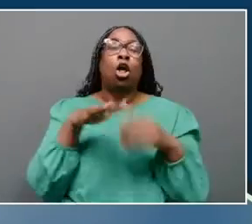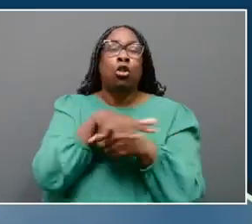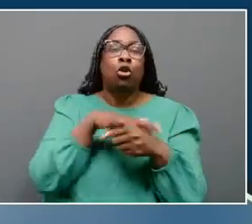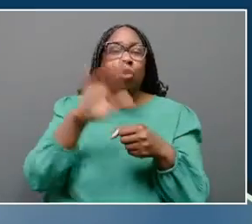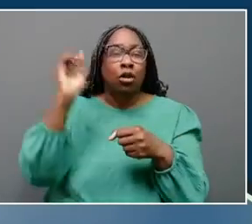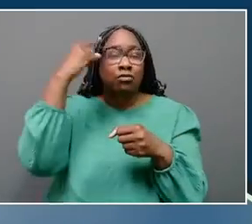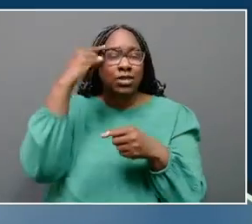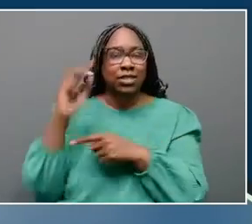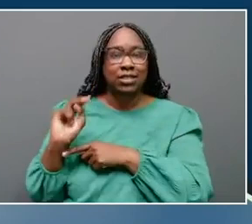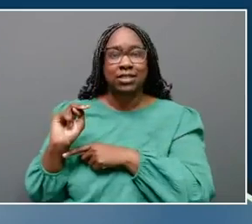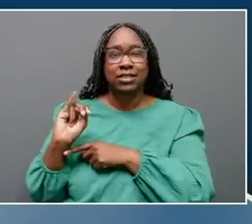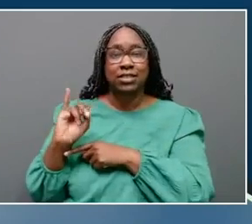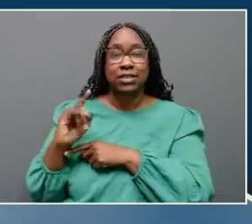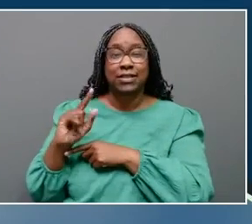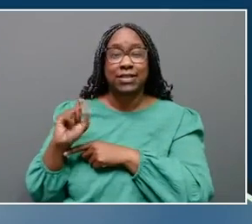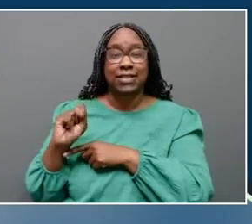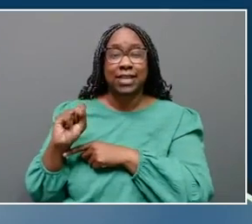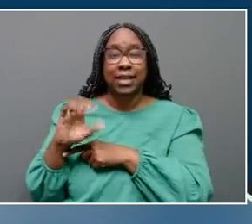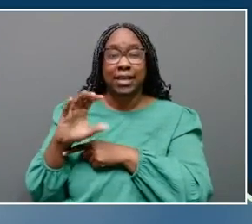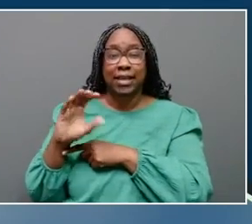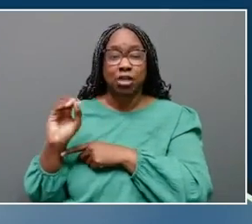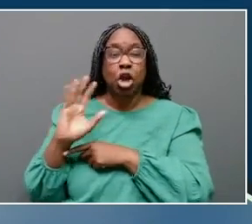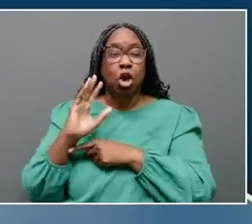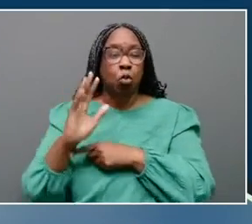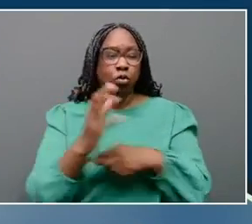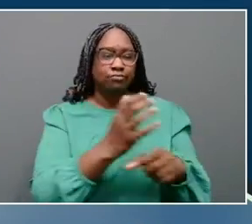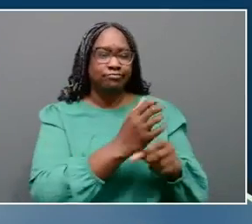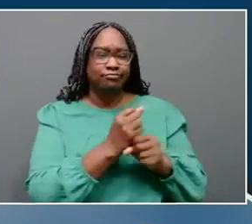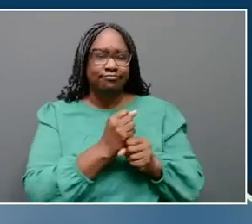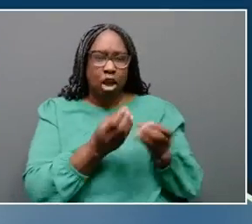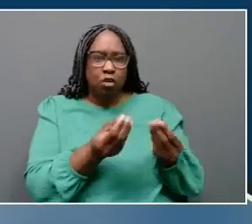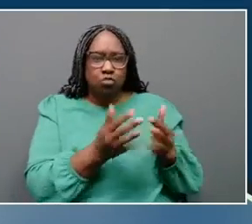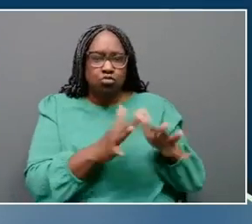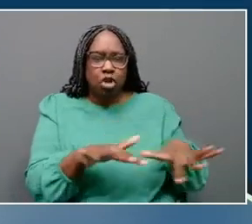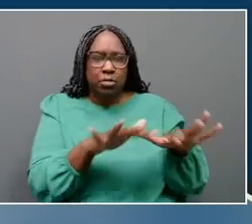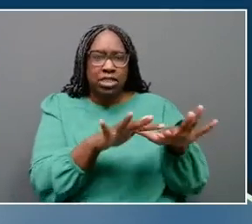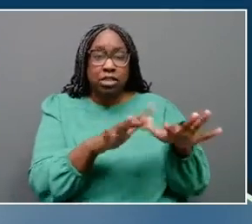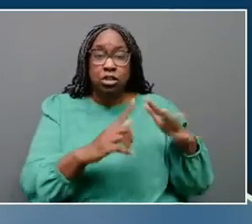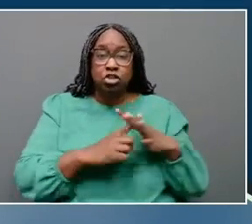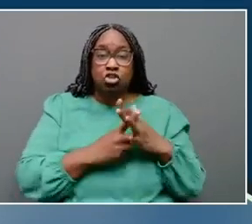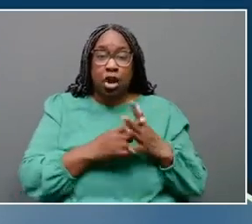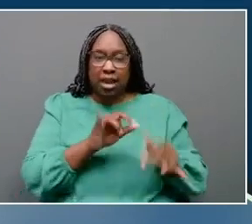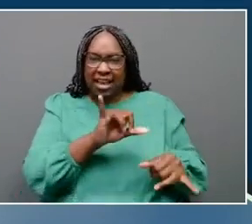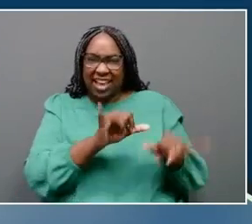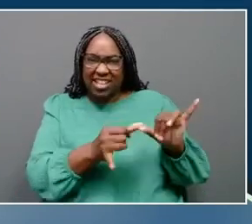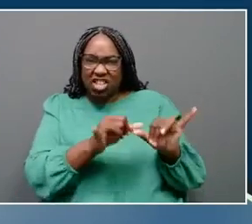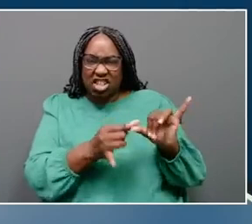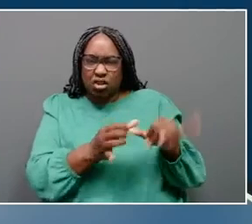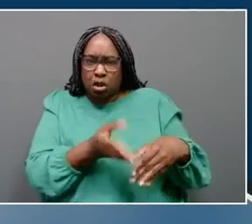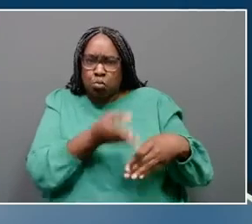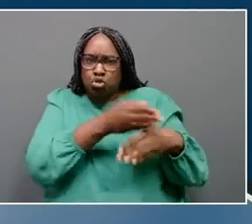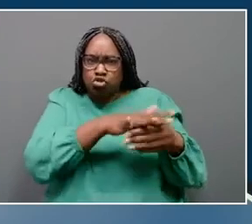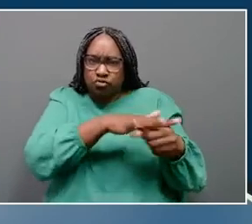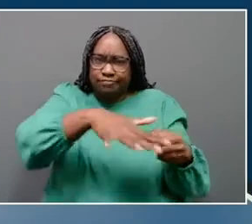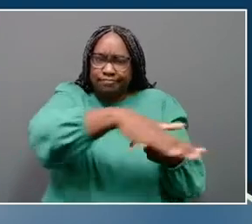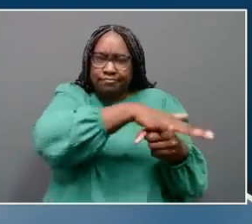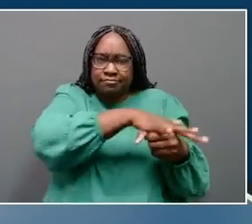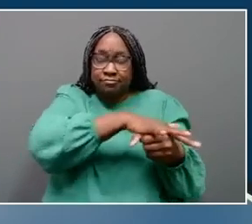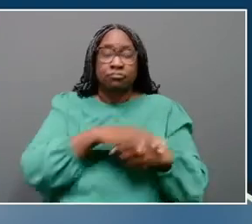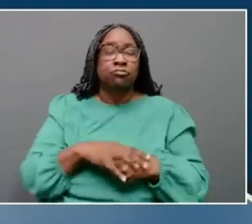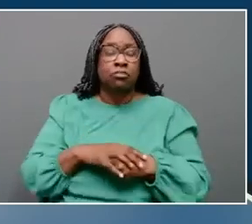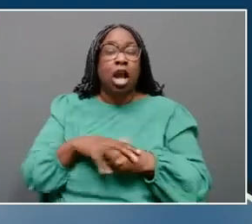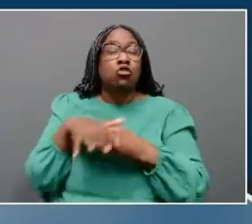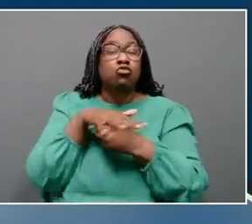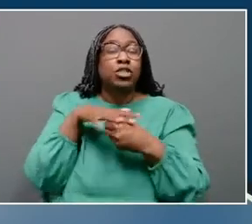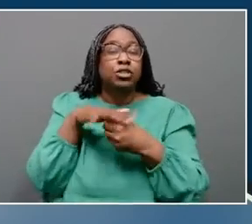will acquire the Finfrock property to begin engineering and site improvements. The regional project led by Lyon County